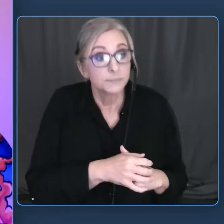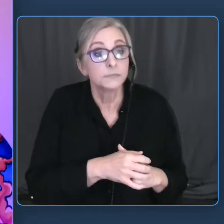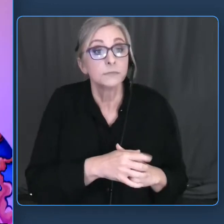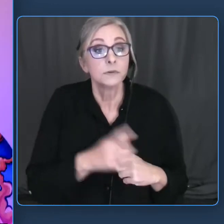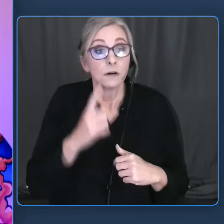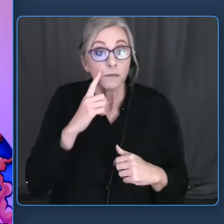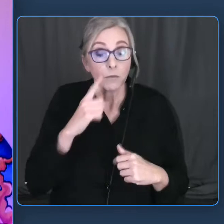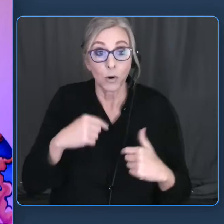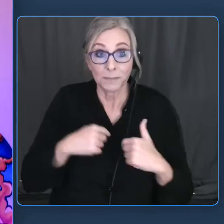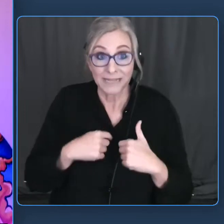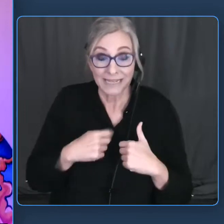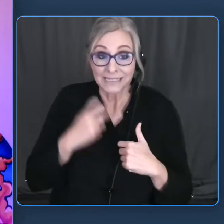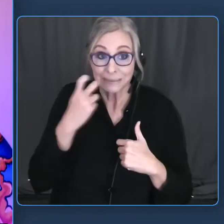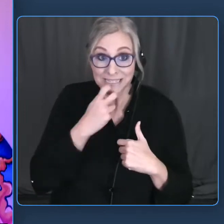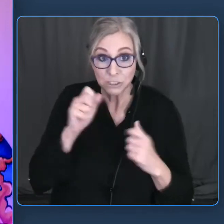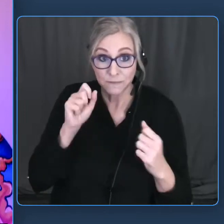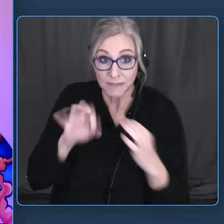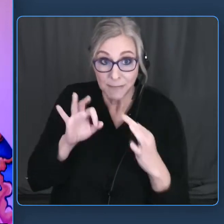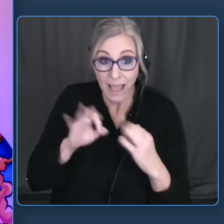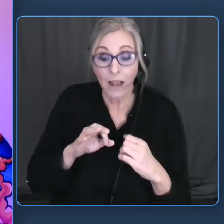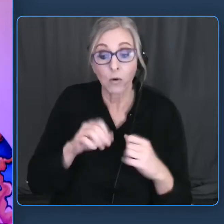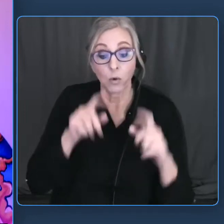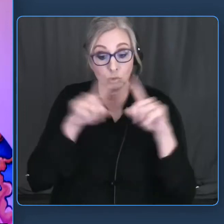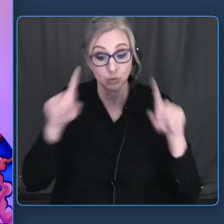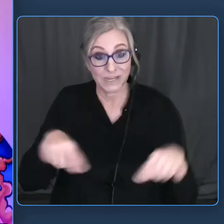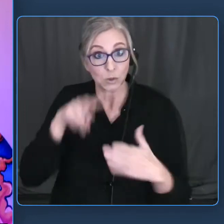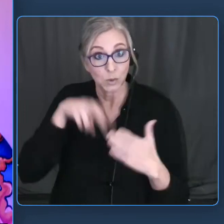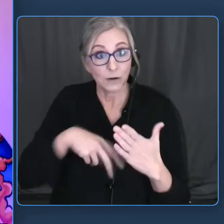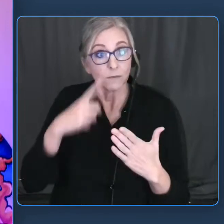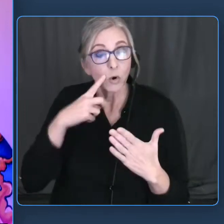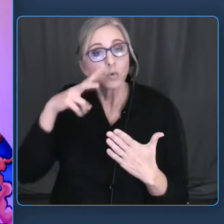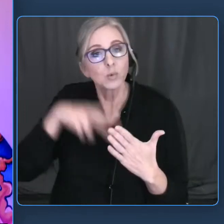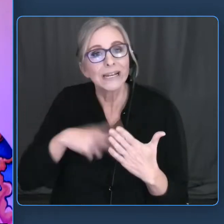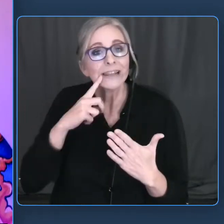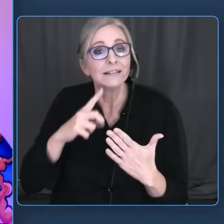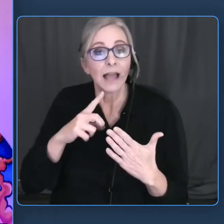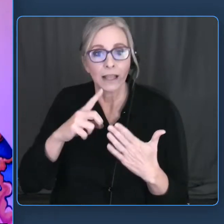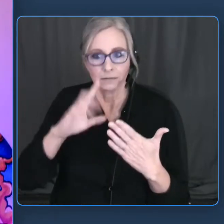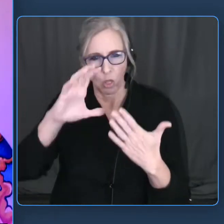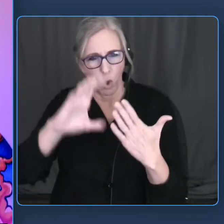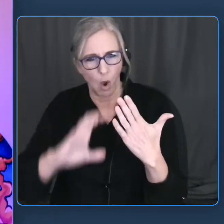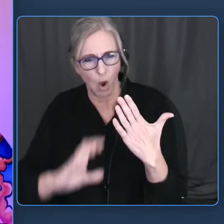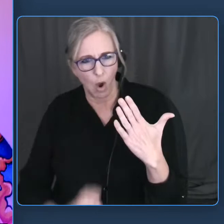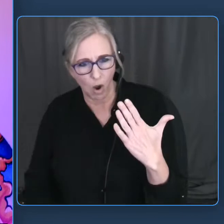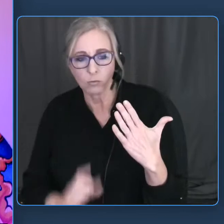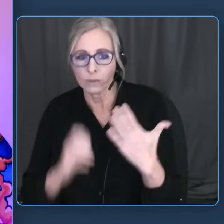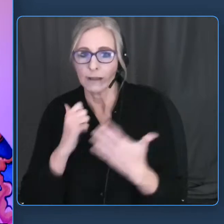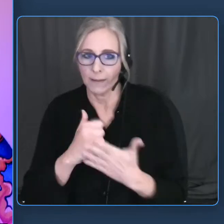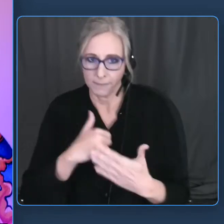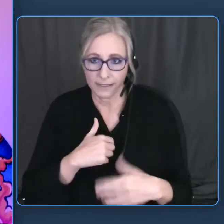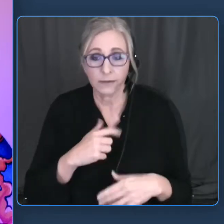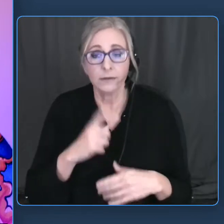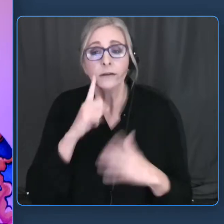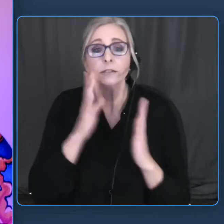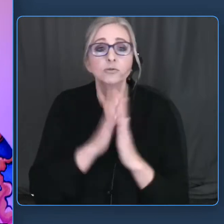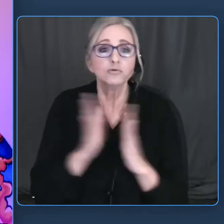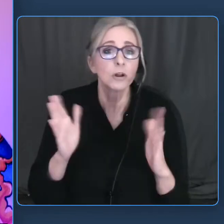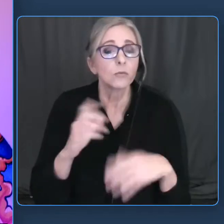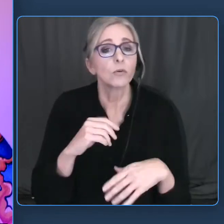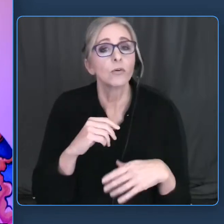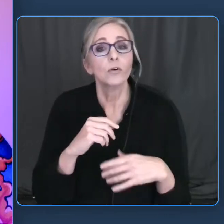For me, speech feedback or a screen reader for reading, especially lengthy passages, and in